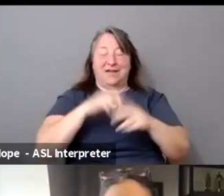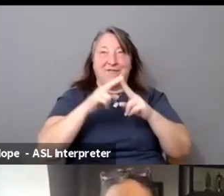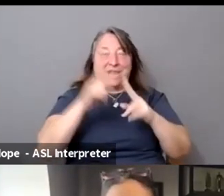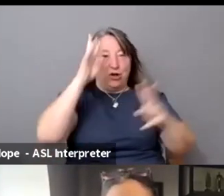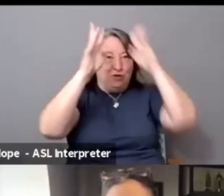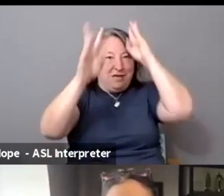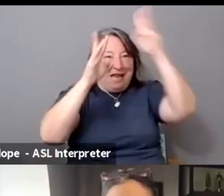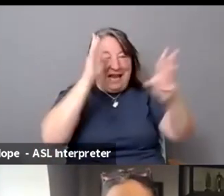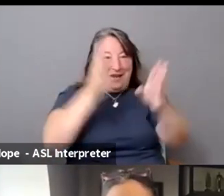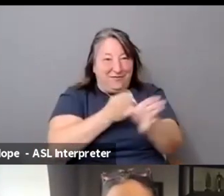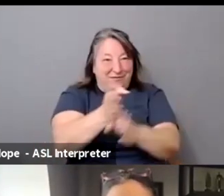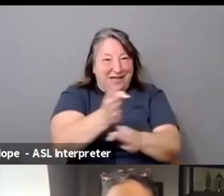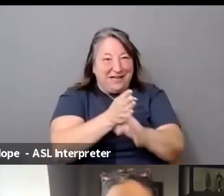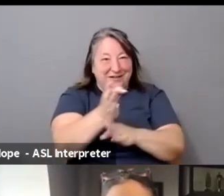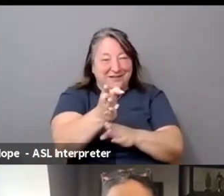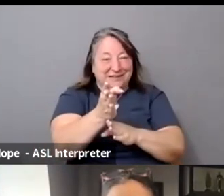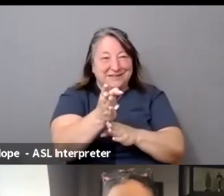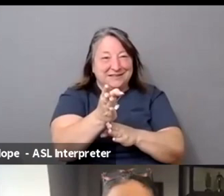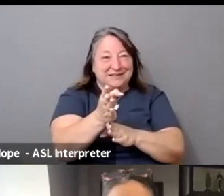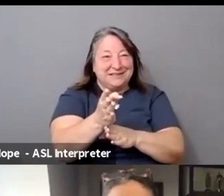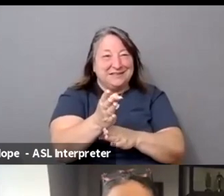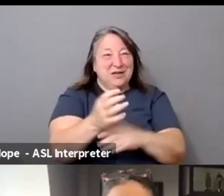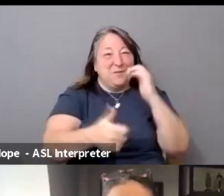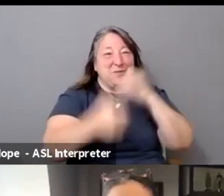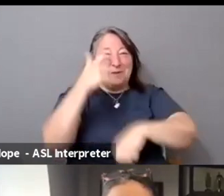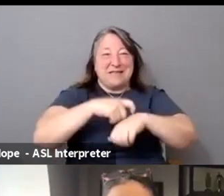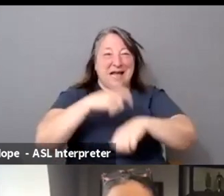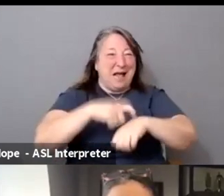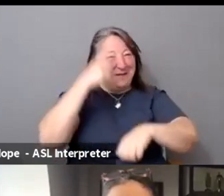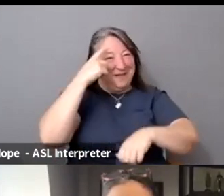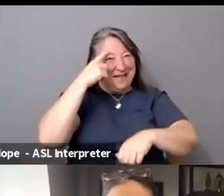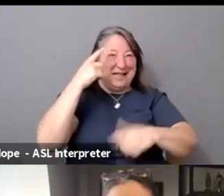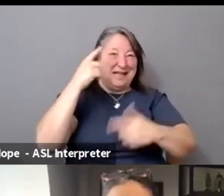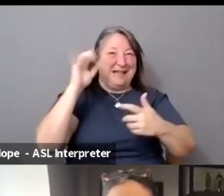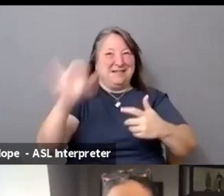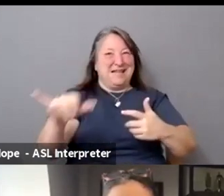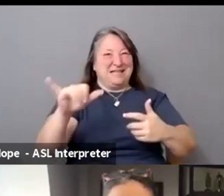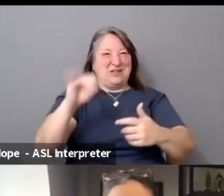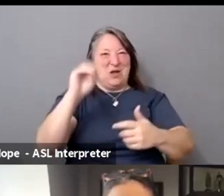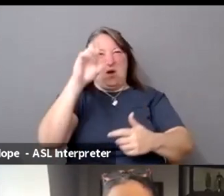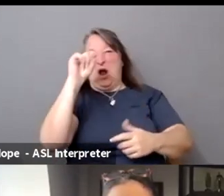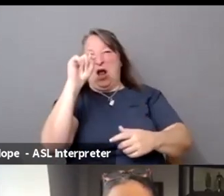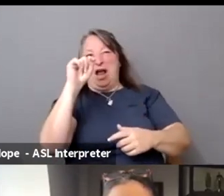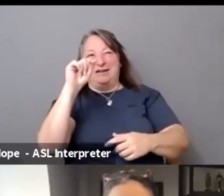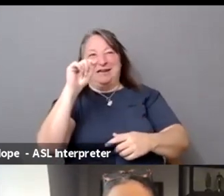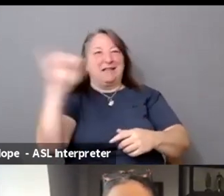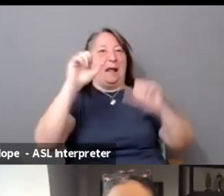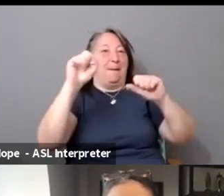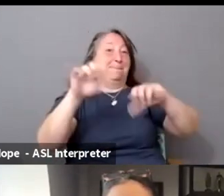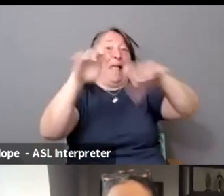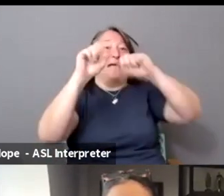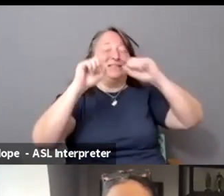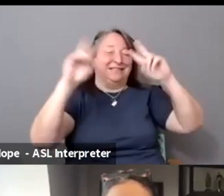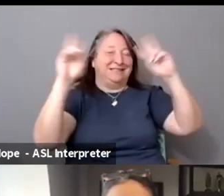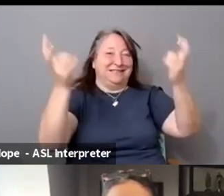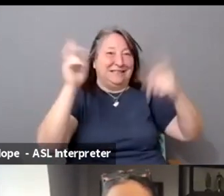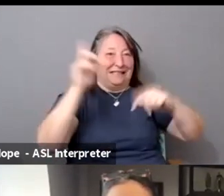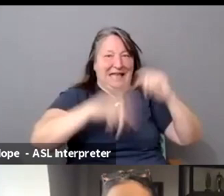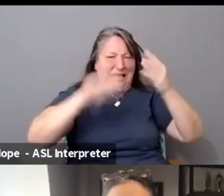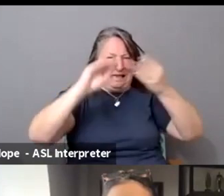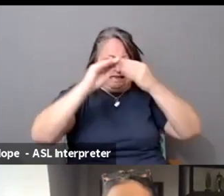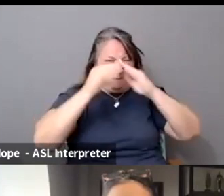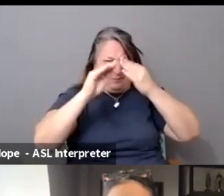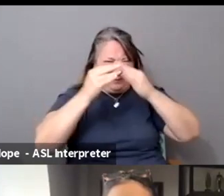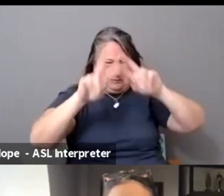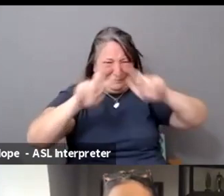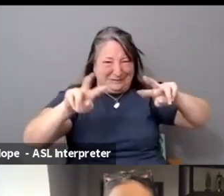is usually thought of as this sort of unquantifiable art, right? Like it's just like magic. And but there's a